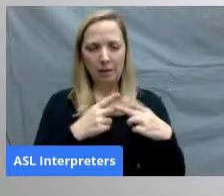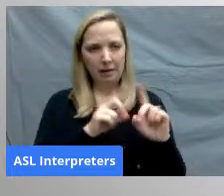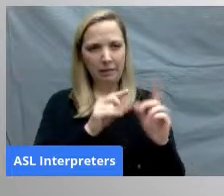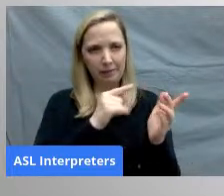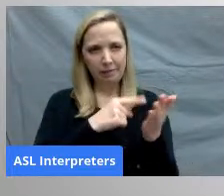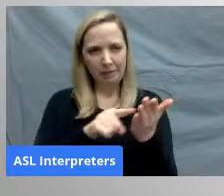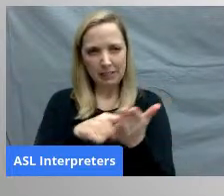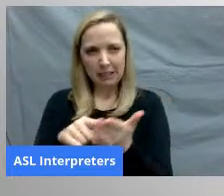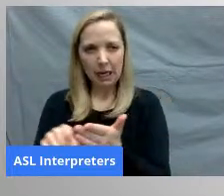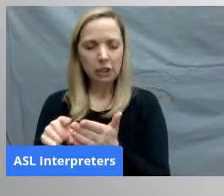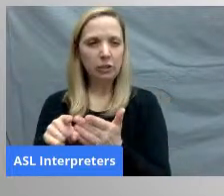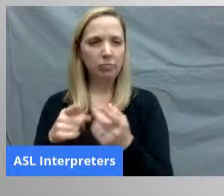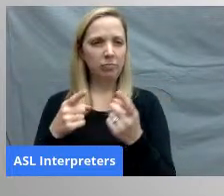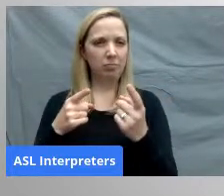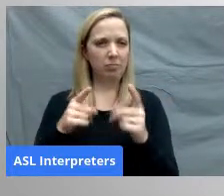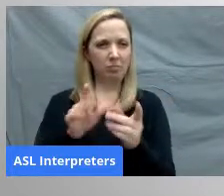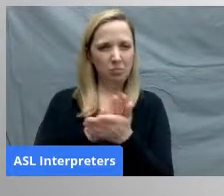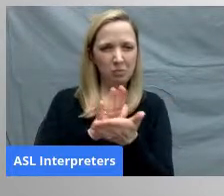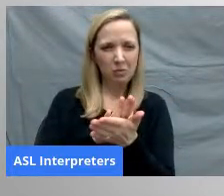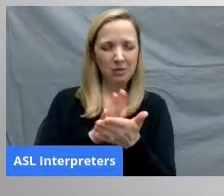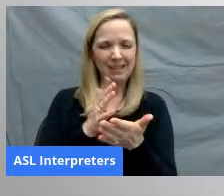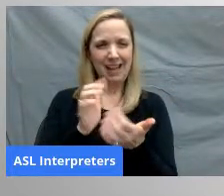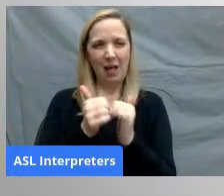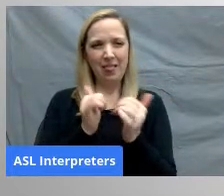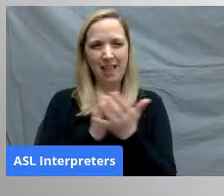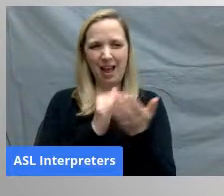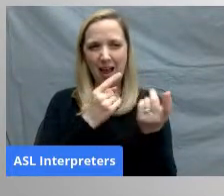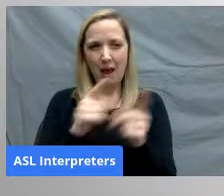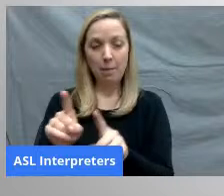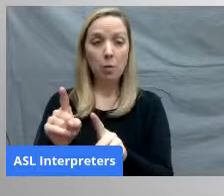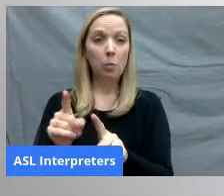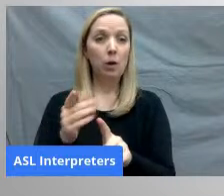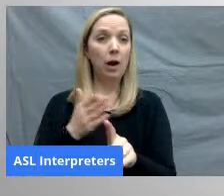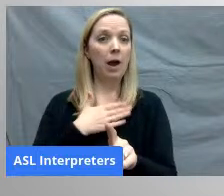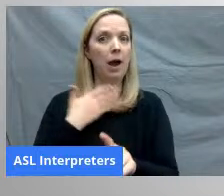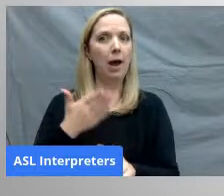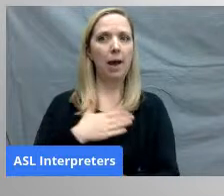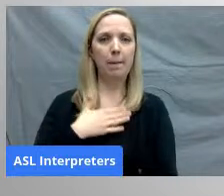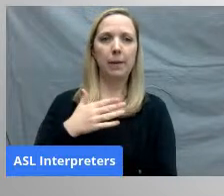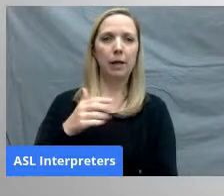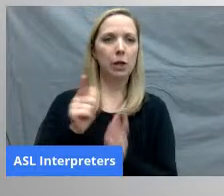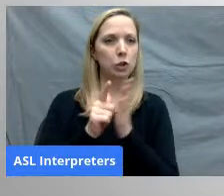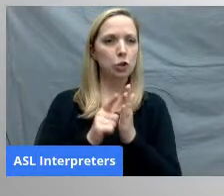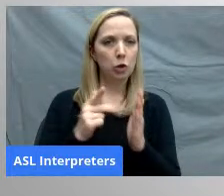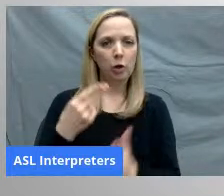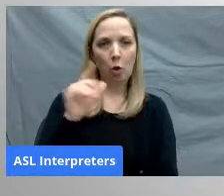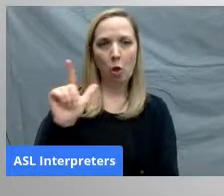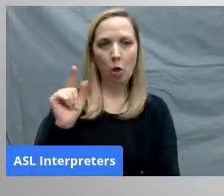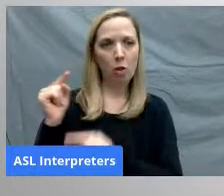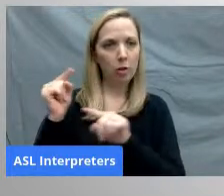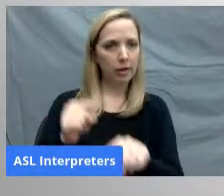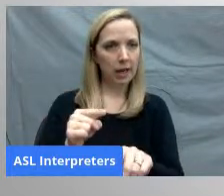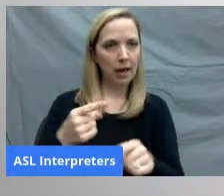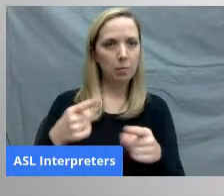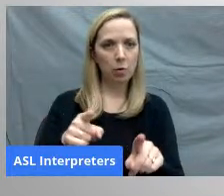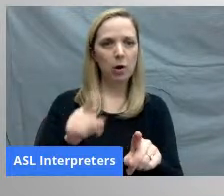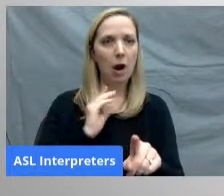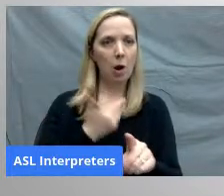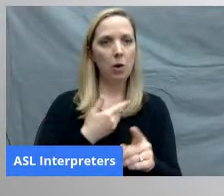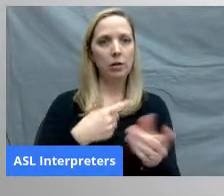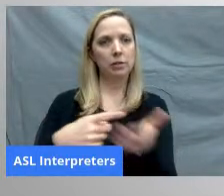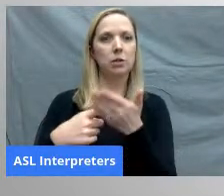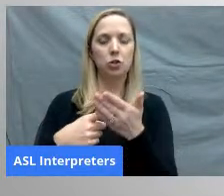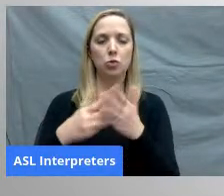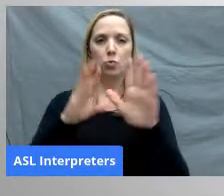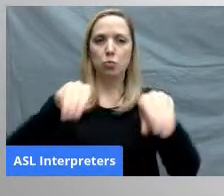happen. We were really pleased that Attorney Hull came to the policy meeting where we would discuss this, and she also gave us some insights. So thank